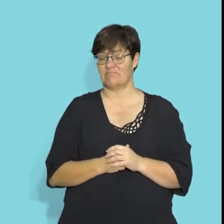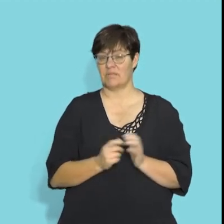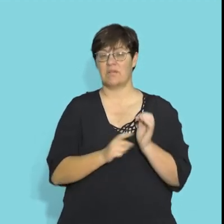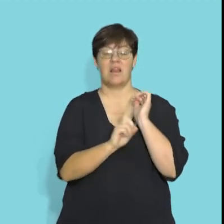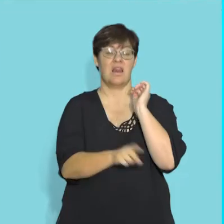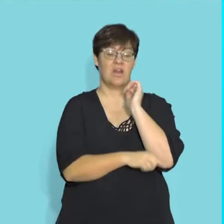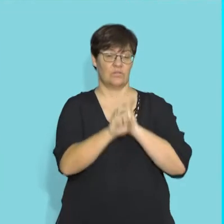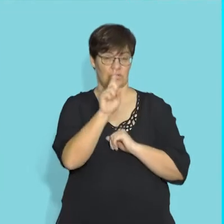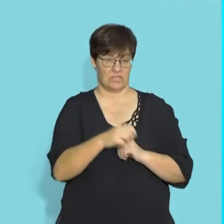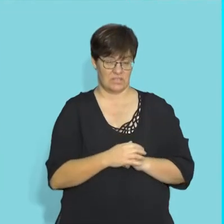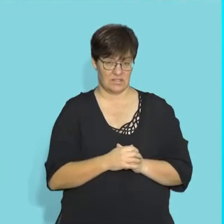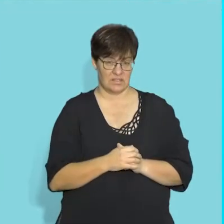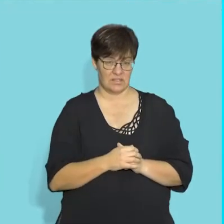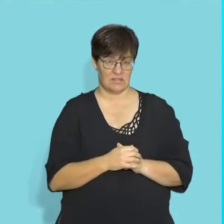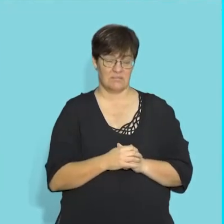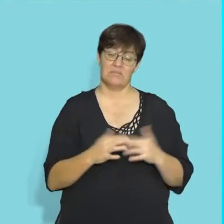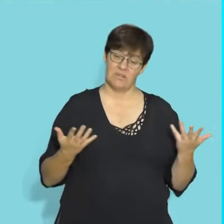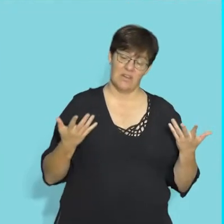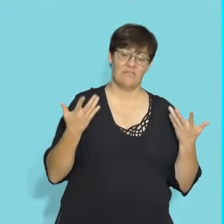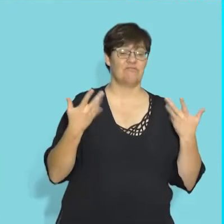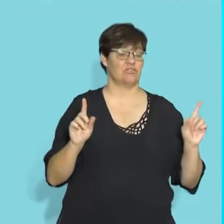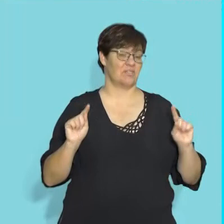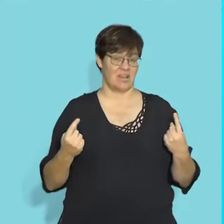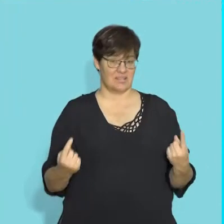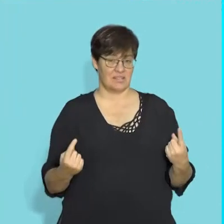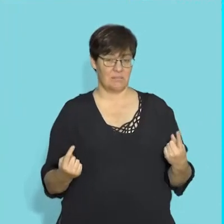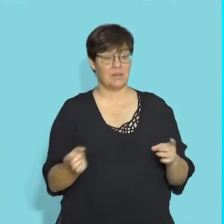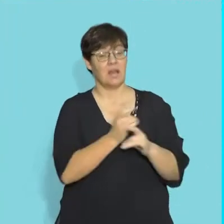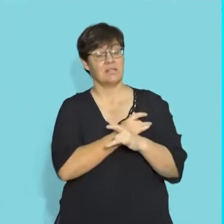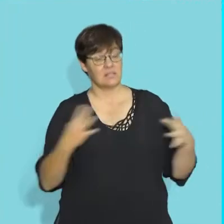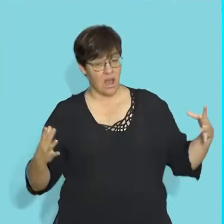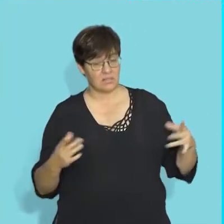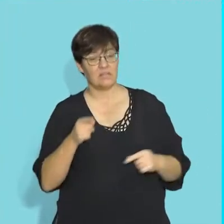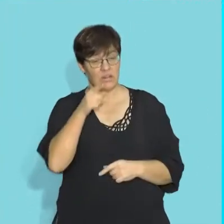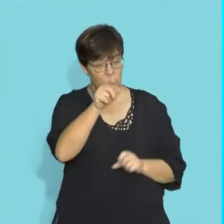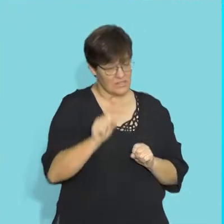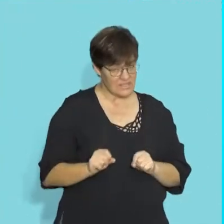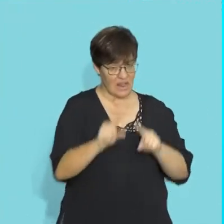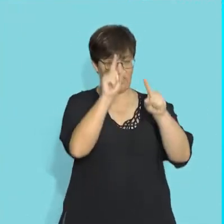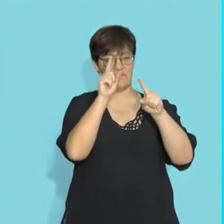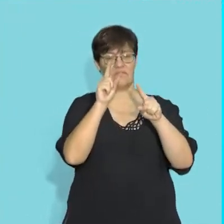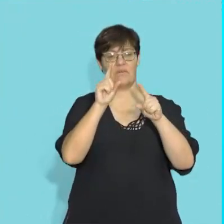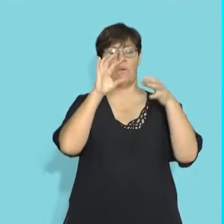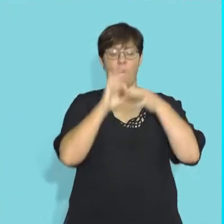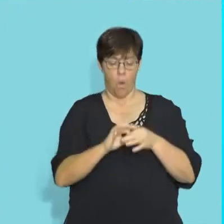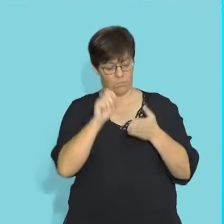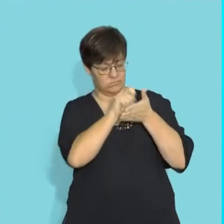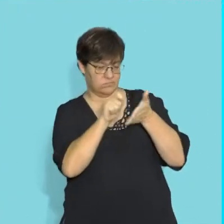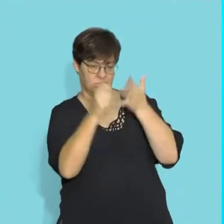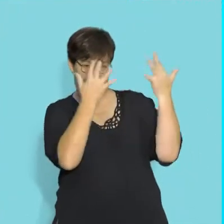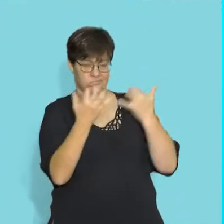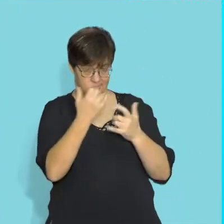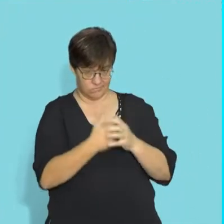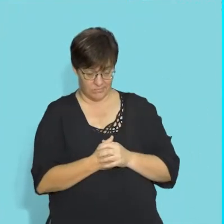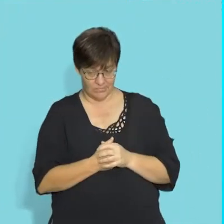let's move to the last question. I'm not going to be able to finish this question, but I'm going to start it, and I'm going to ask you guys to finish it for me at home